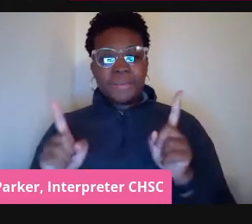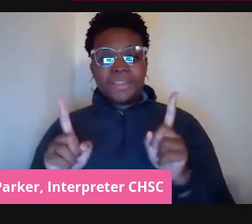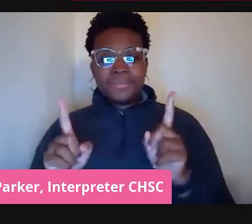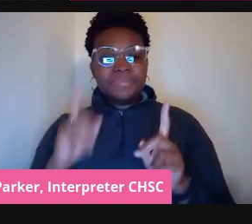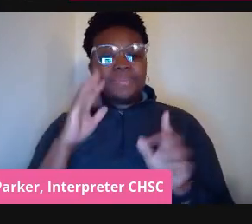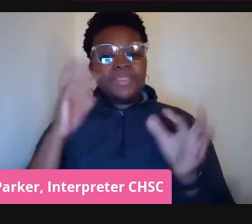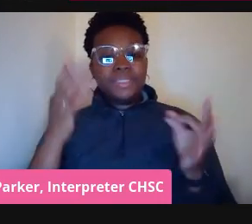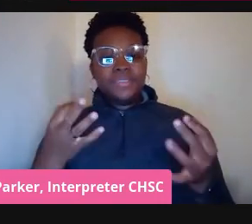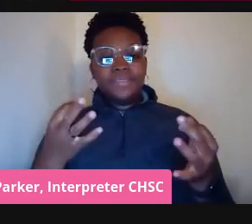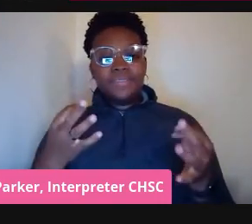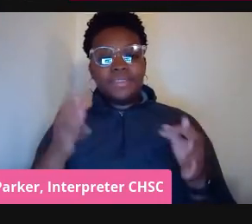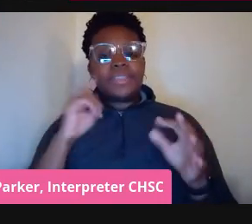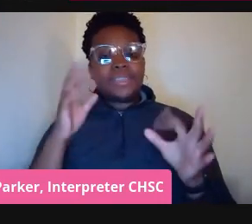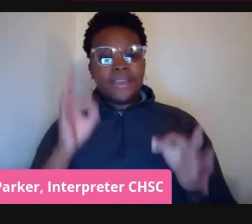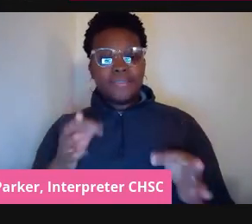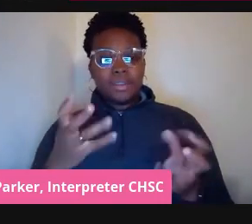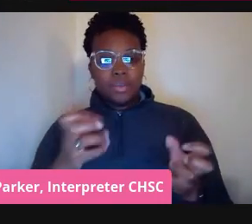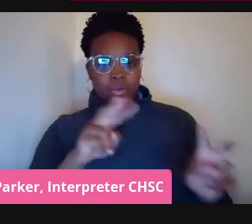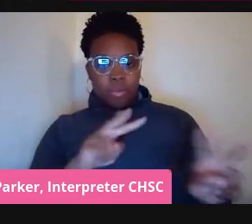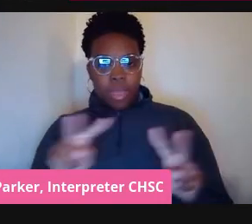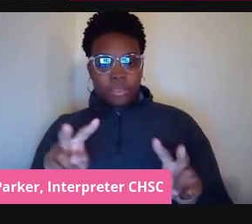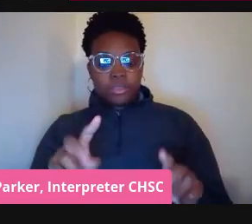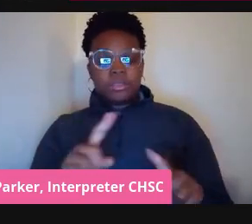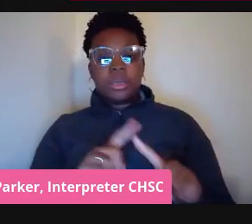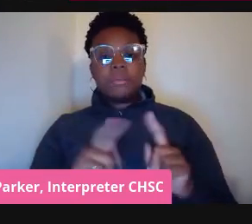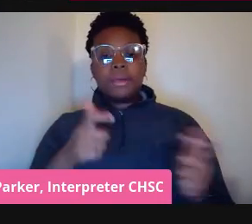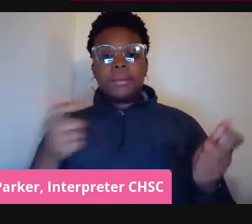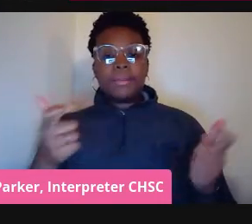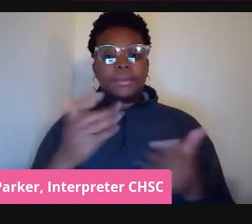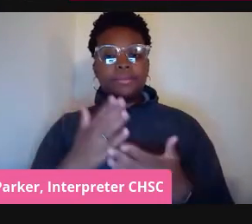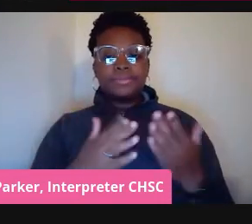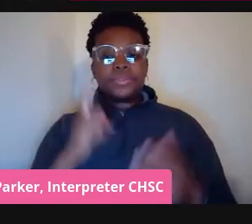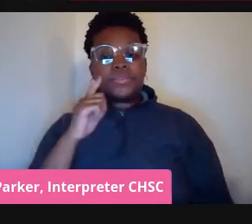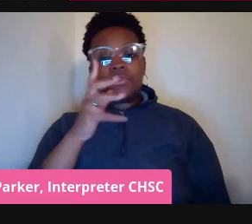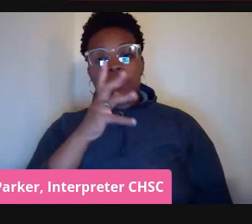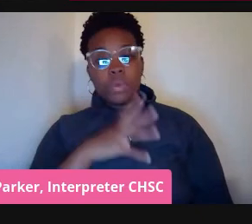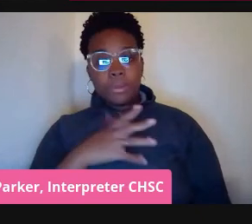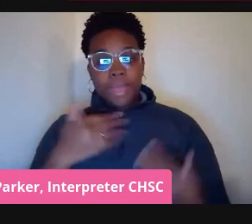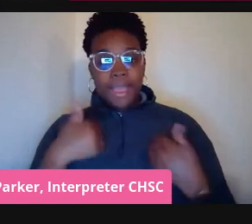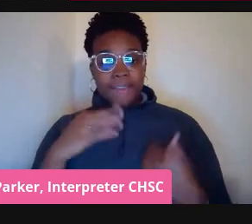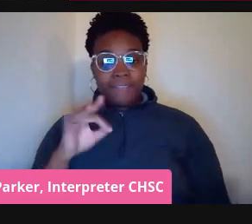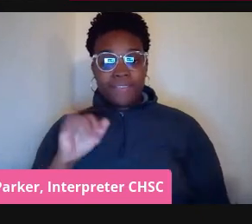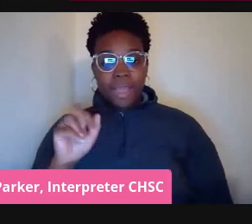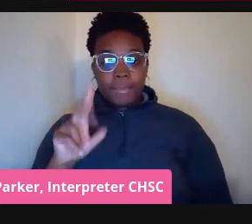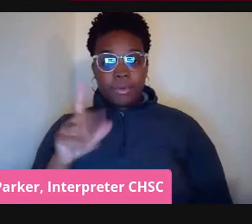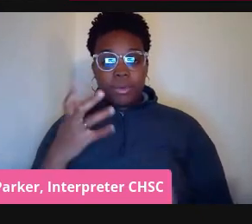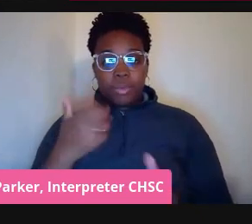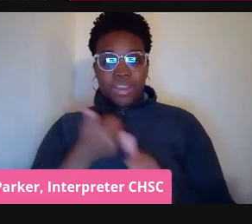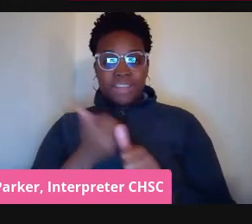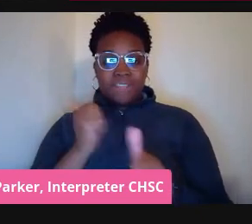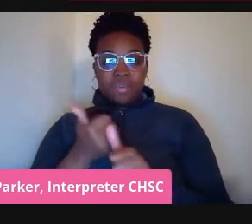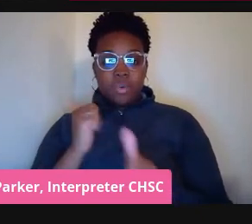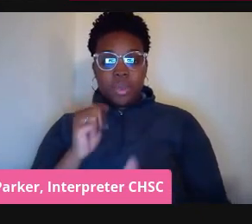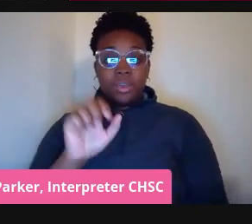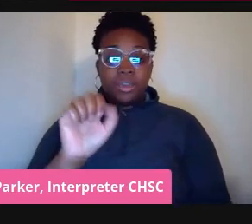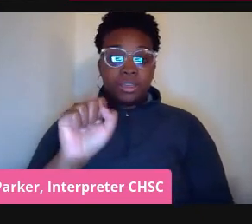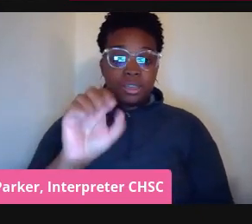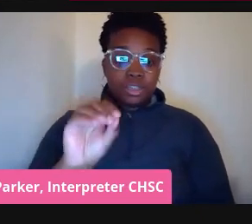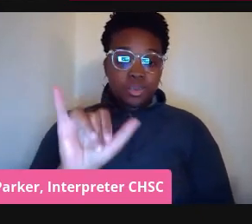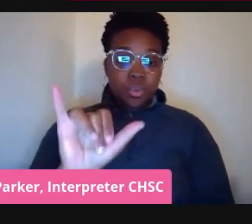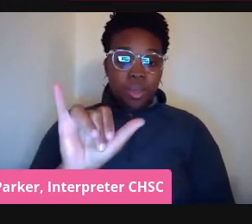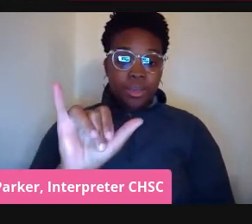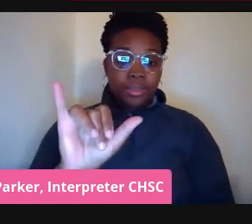definitely want to watch that. But one of the biggest proponents for women with fibroids that you want to stay away from is soy.